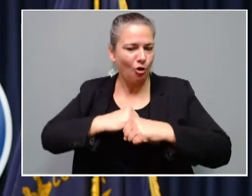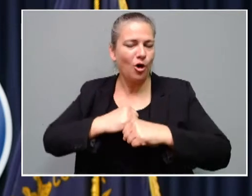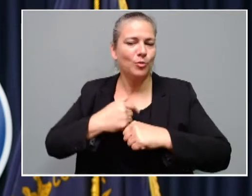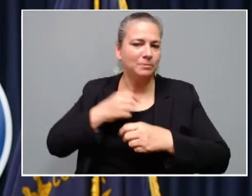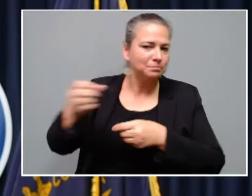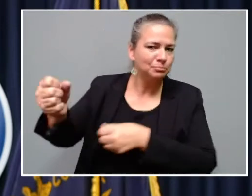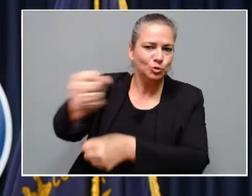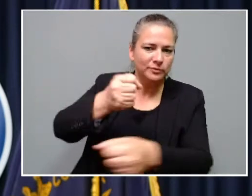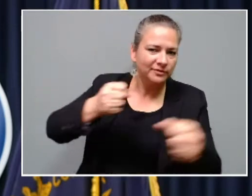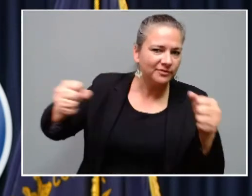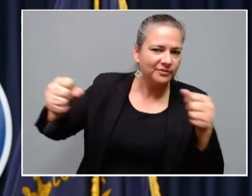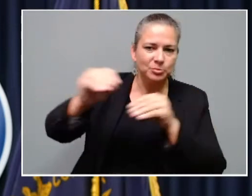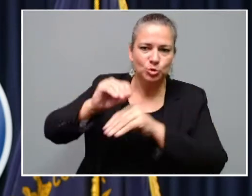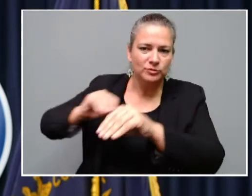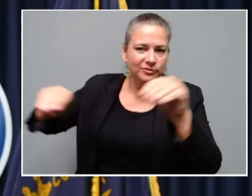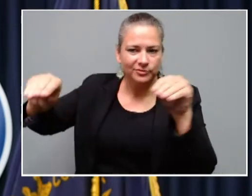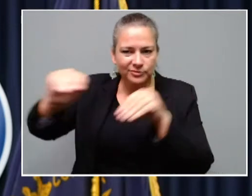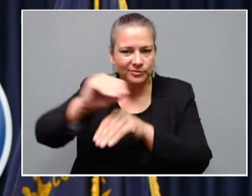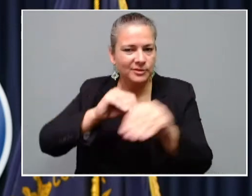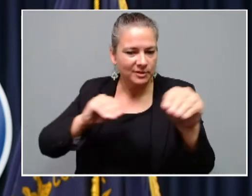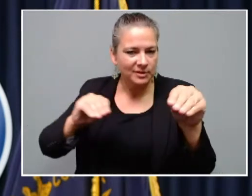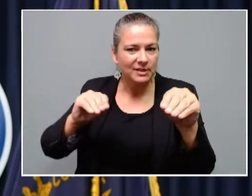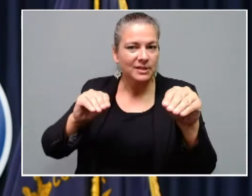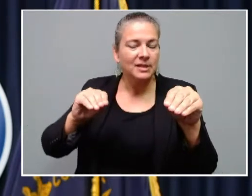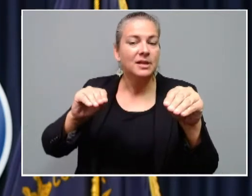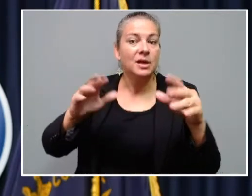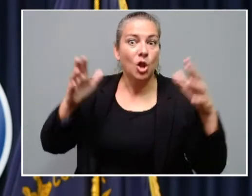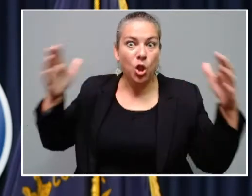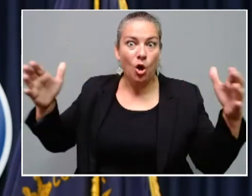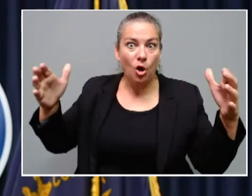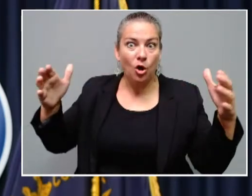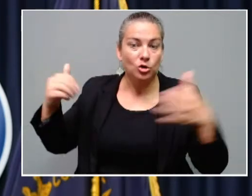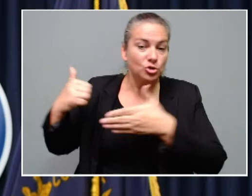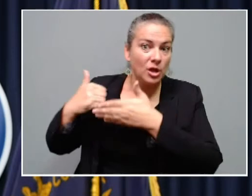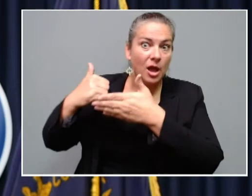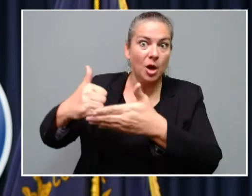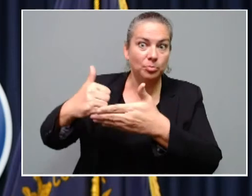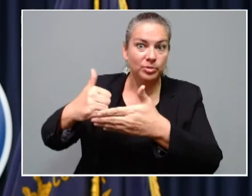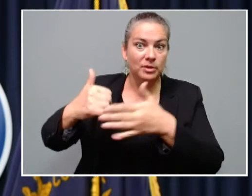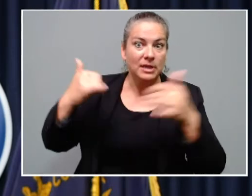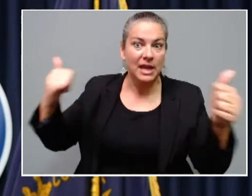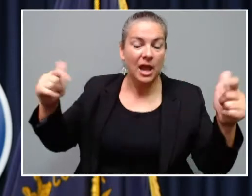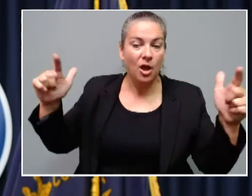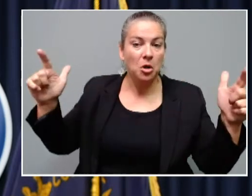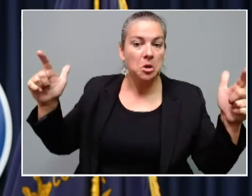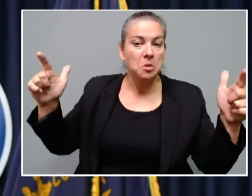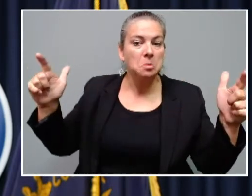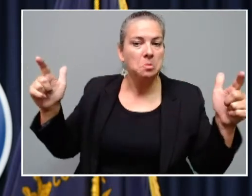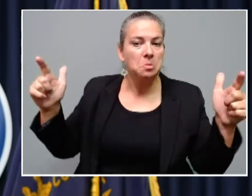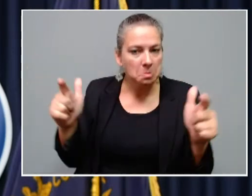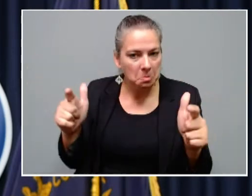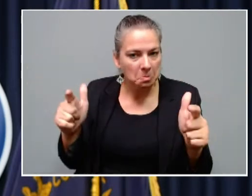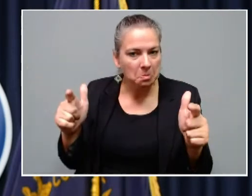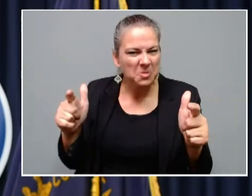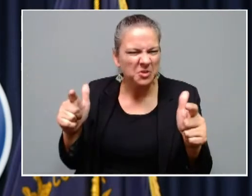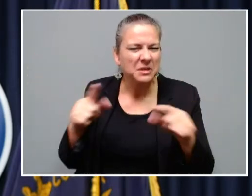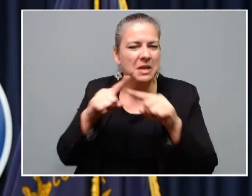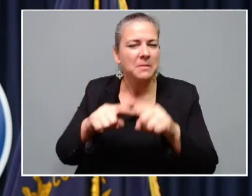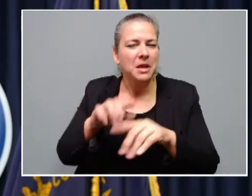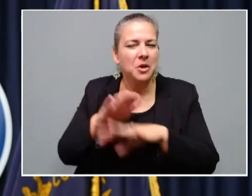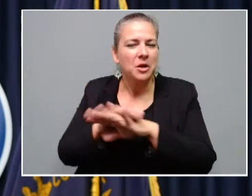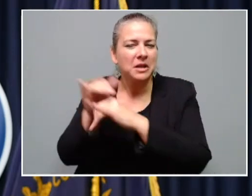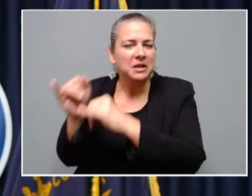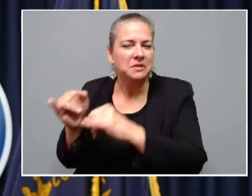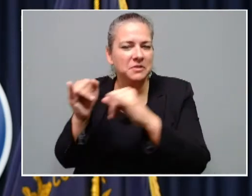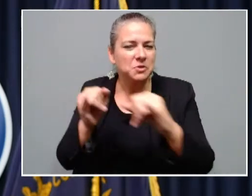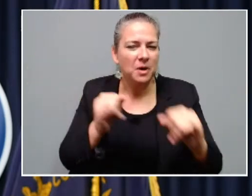a slightly smaller group now than at the height. But what you'll see is it'll be hospital by hospital, area by